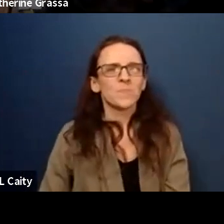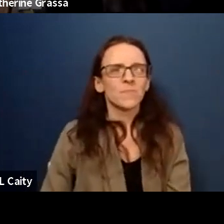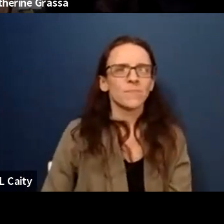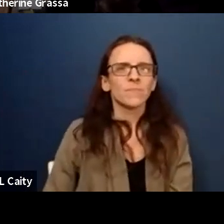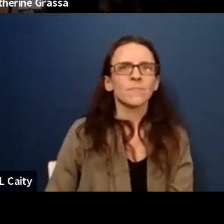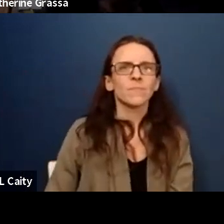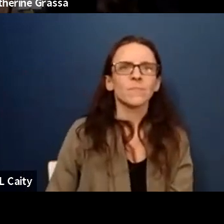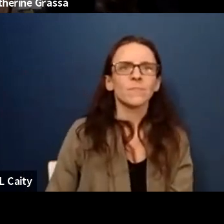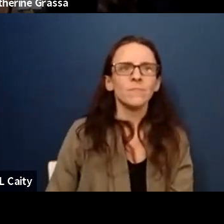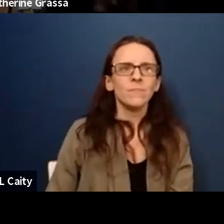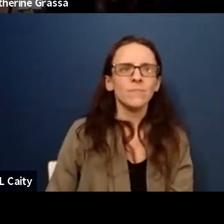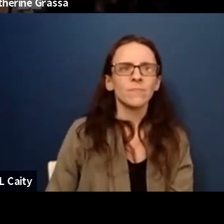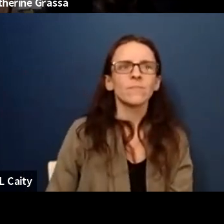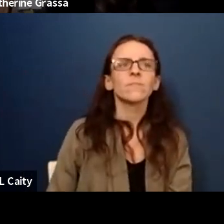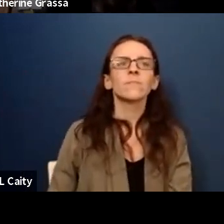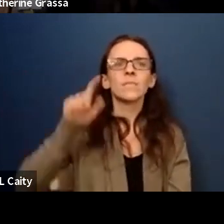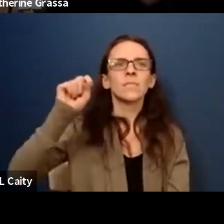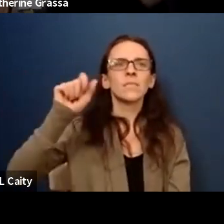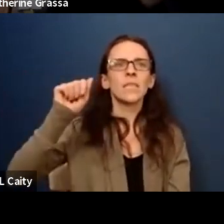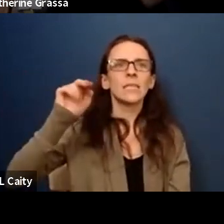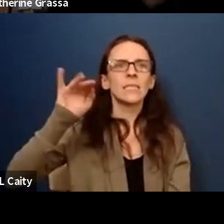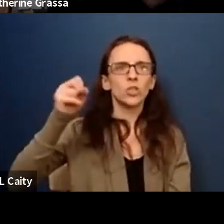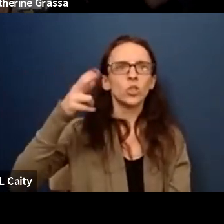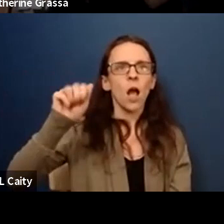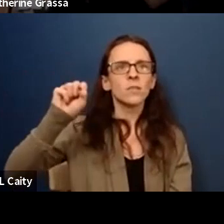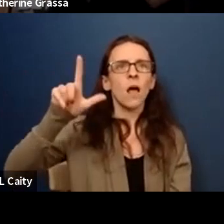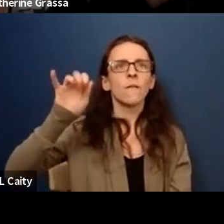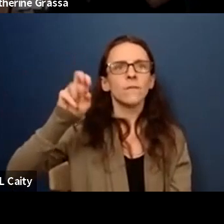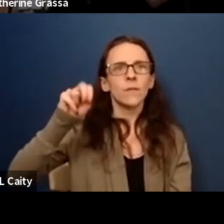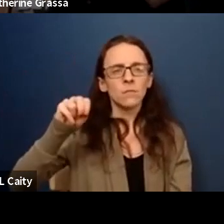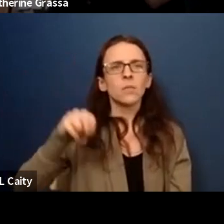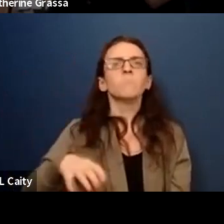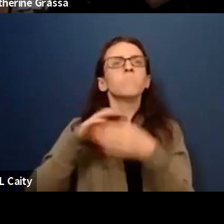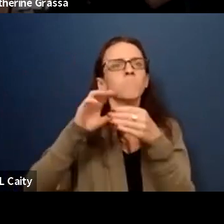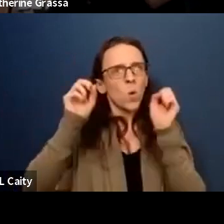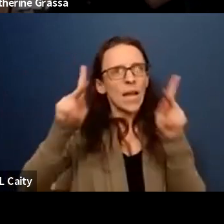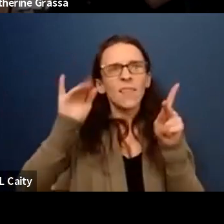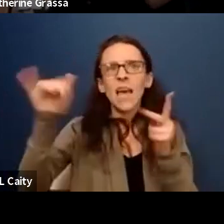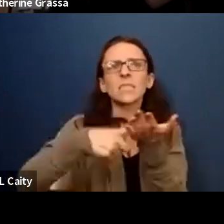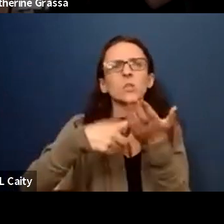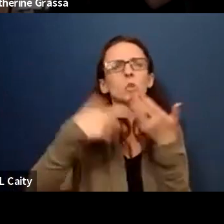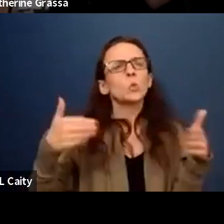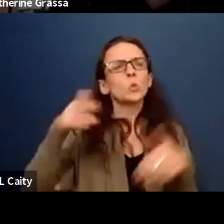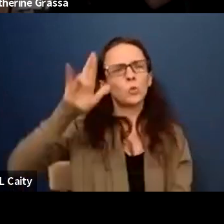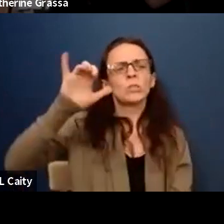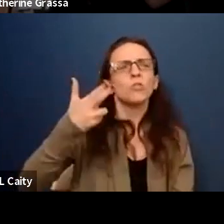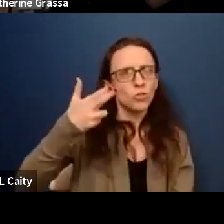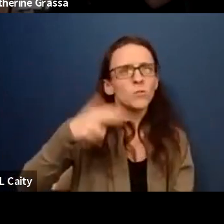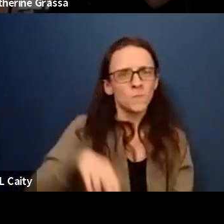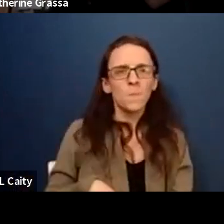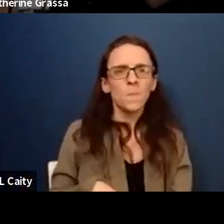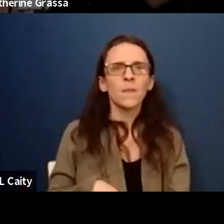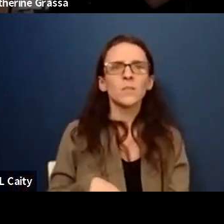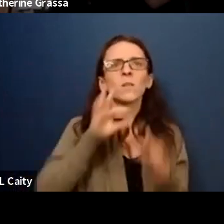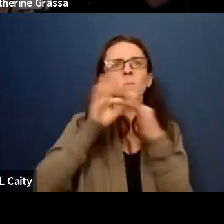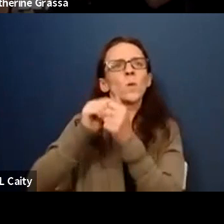So that was a very rich conversation, and to Mr. Contenpas's